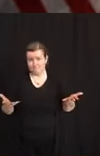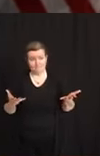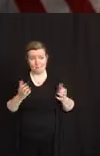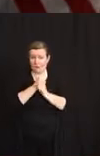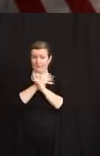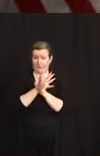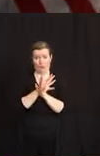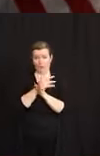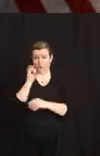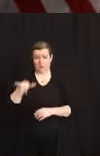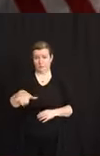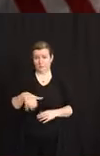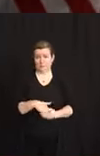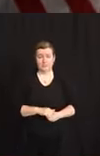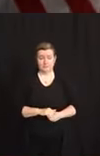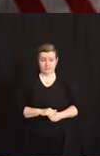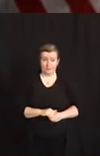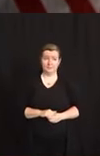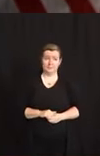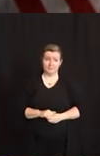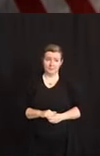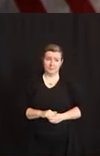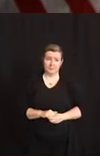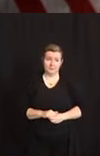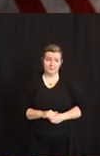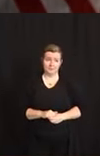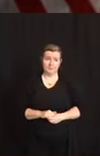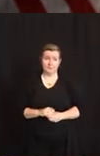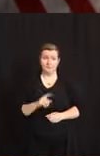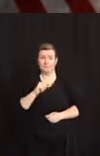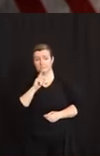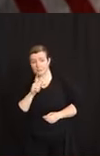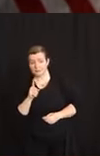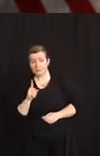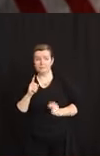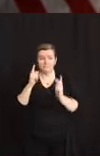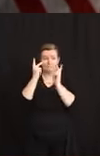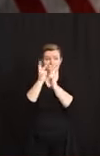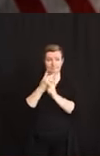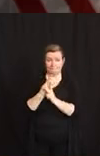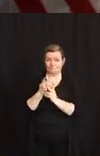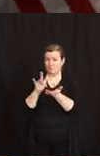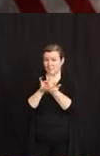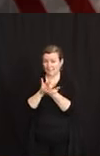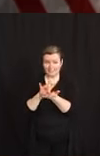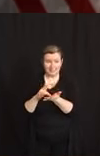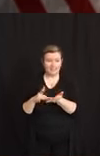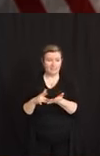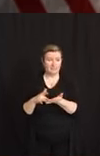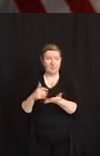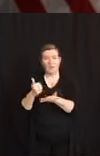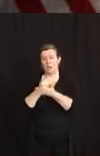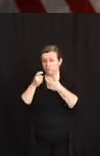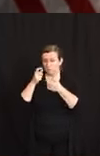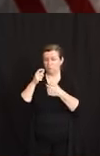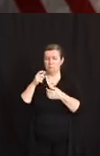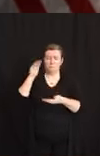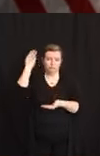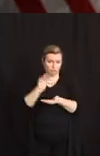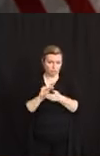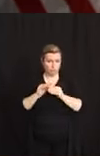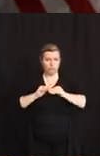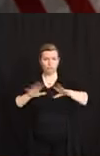number of months, and ultimately a vaccine, so that you can mitigate what it looks like when it comes back. But